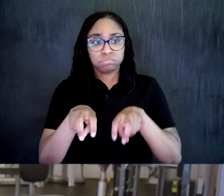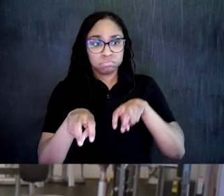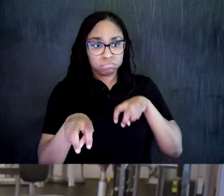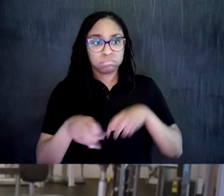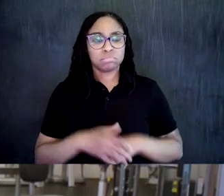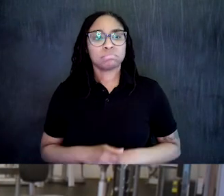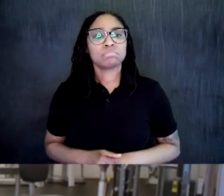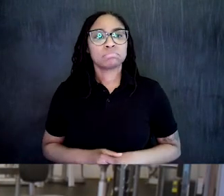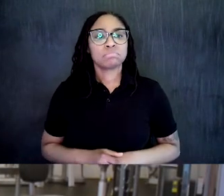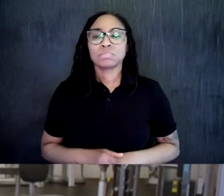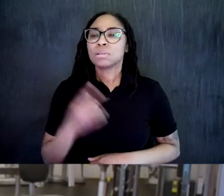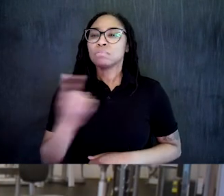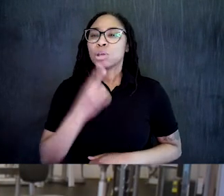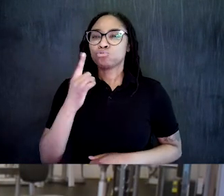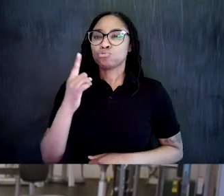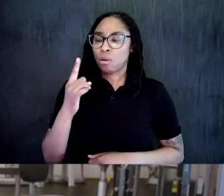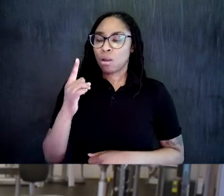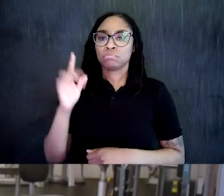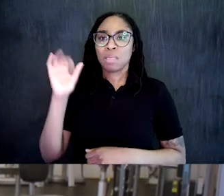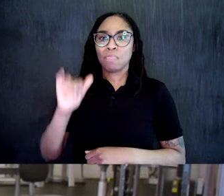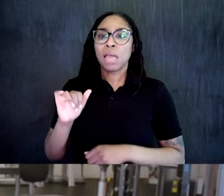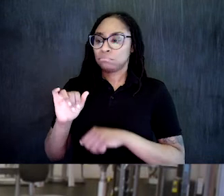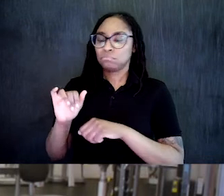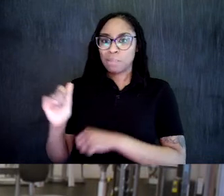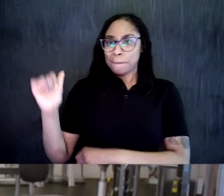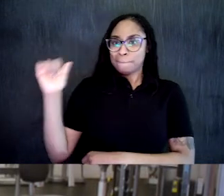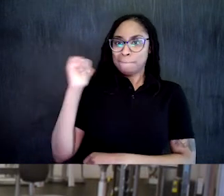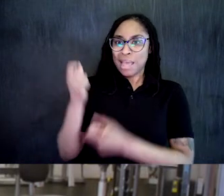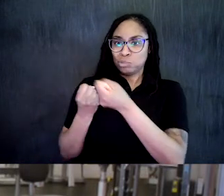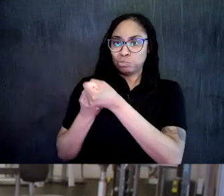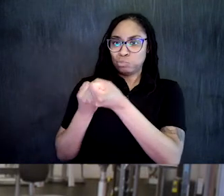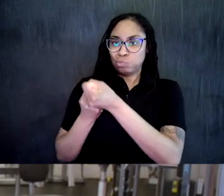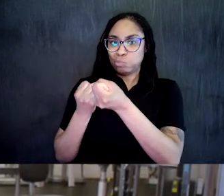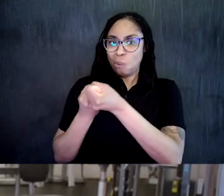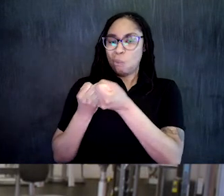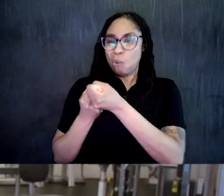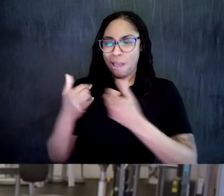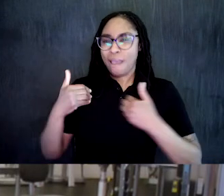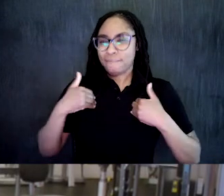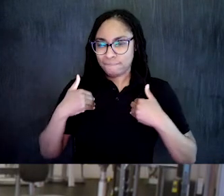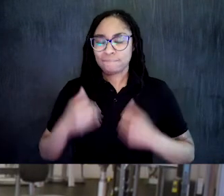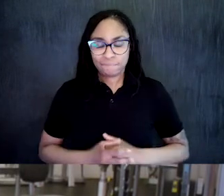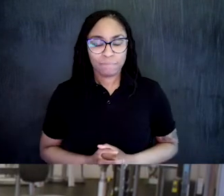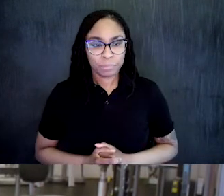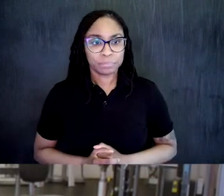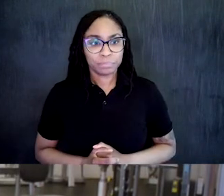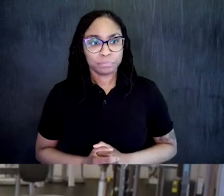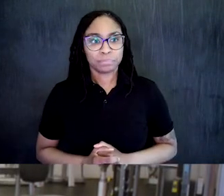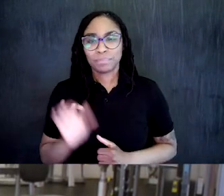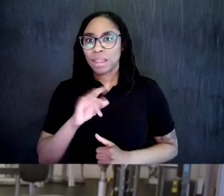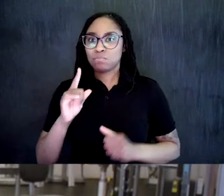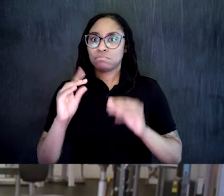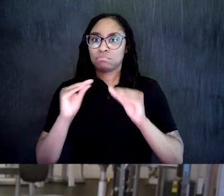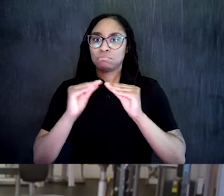Good, and for those of you assisting, remember if you're helping, you're there to help. You're not there to do all the work for them. All right, you want